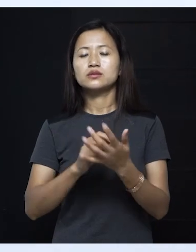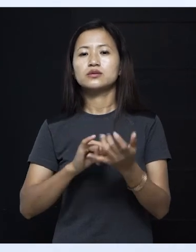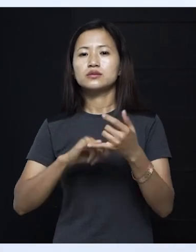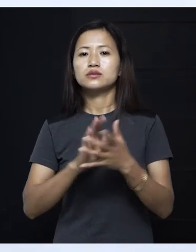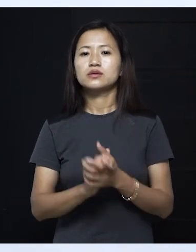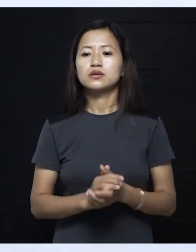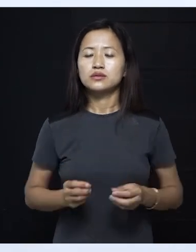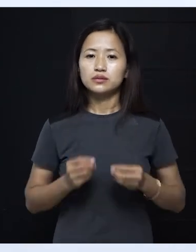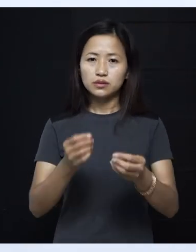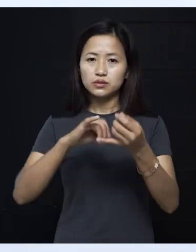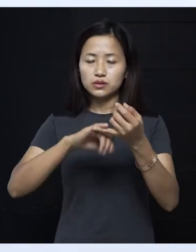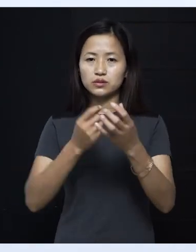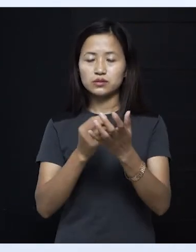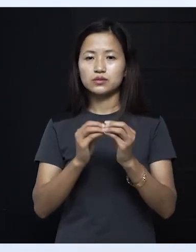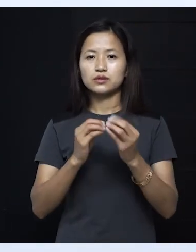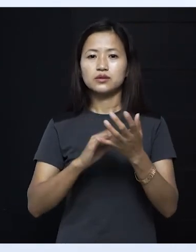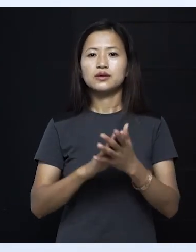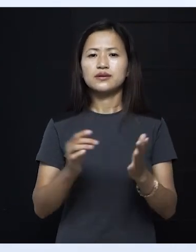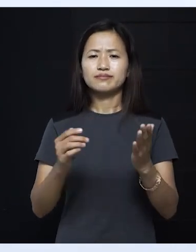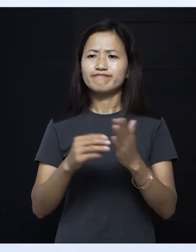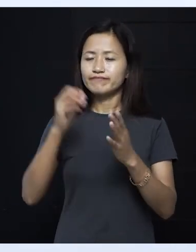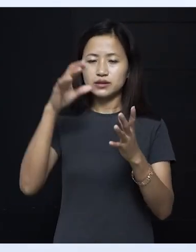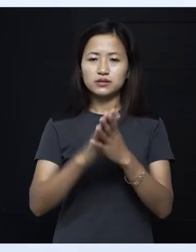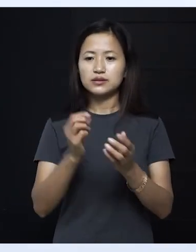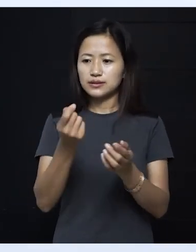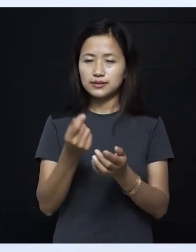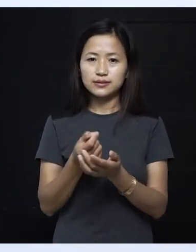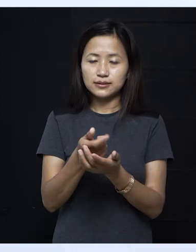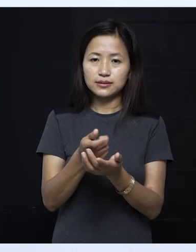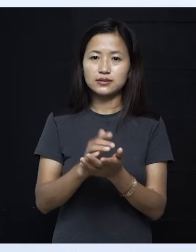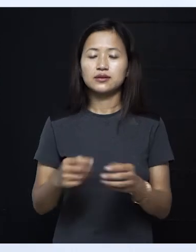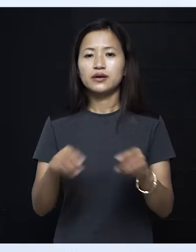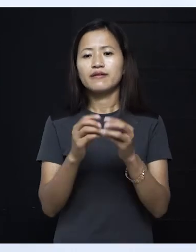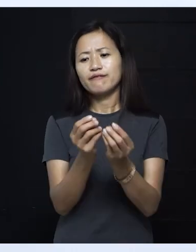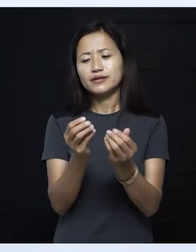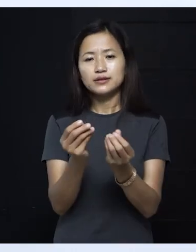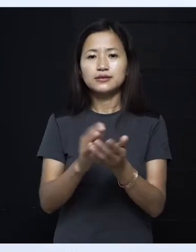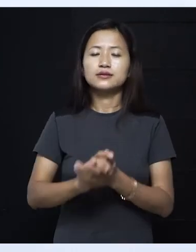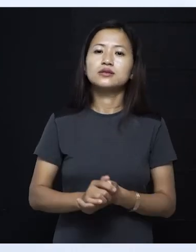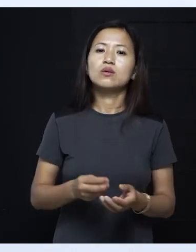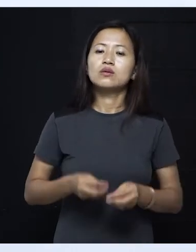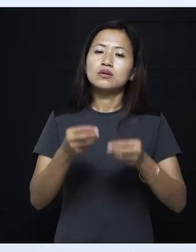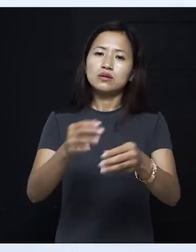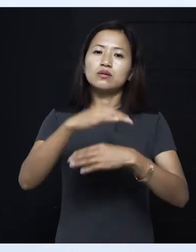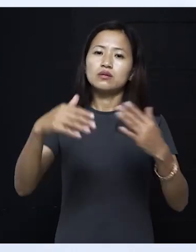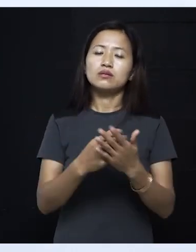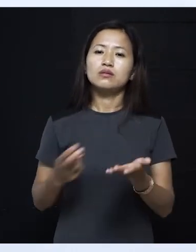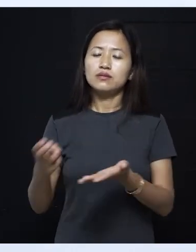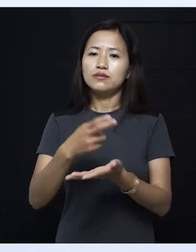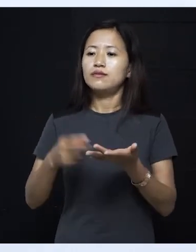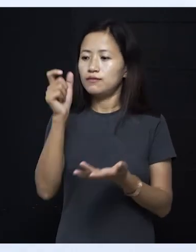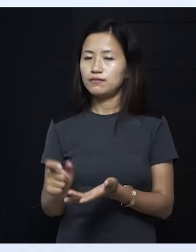give subsidy, okay, on electricity, seeds, fertilizers, all these were given to the